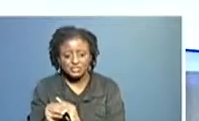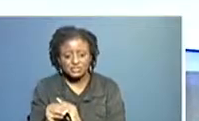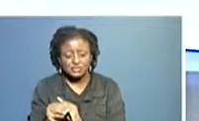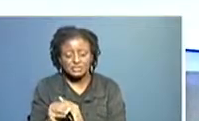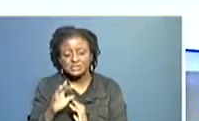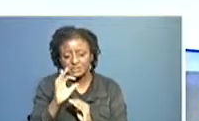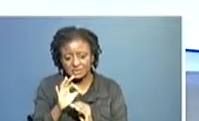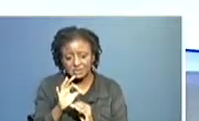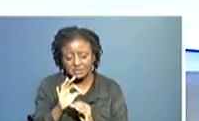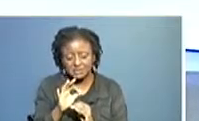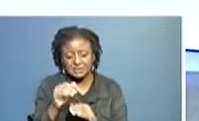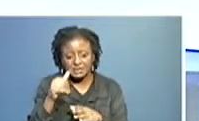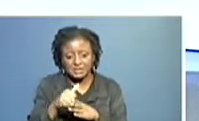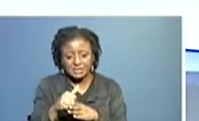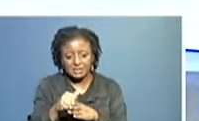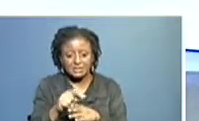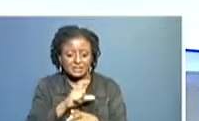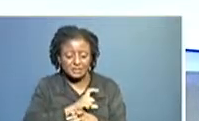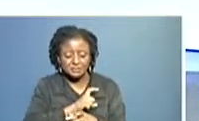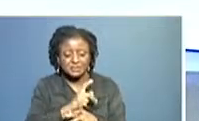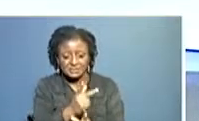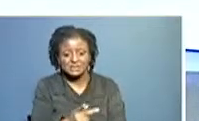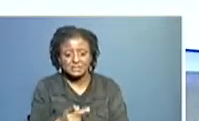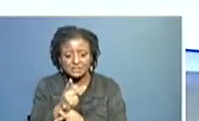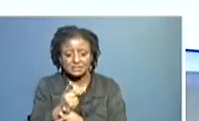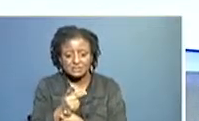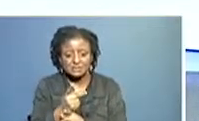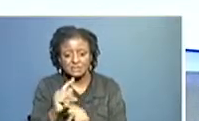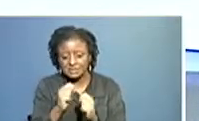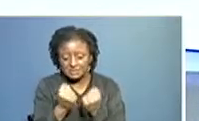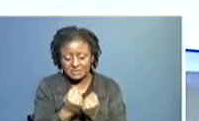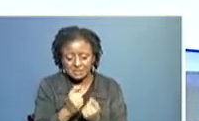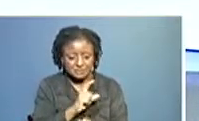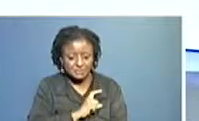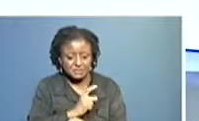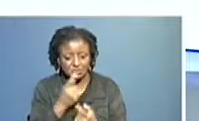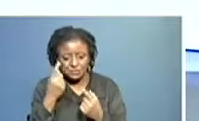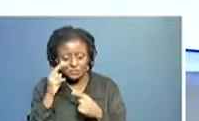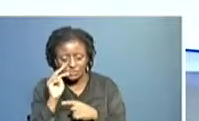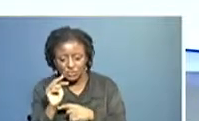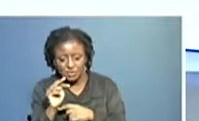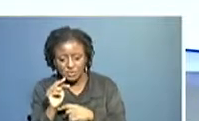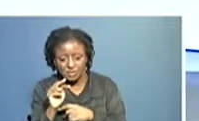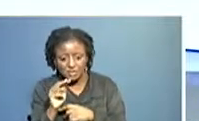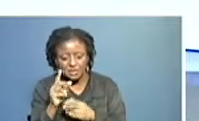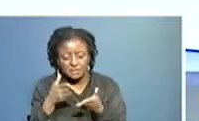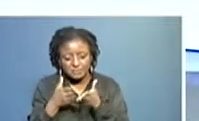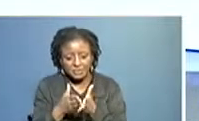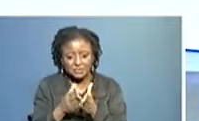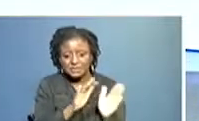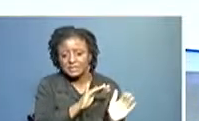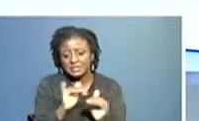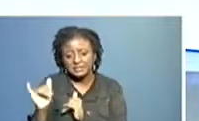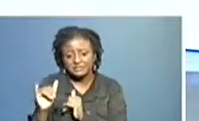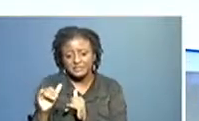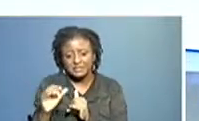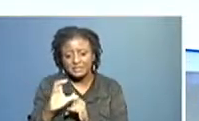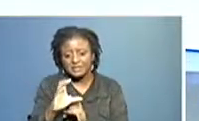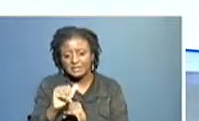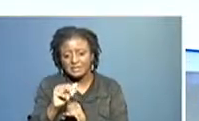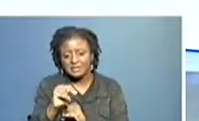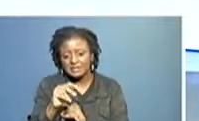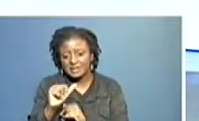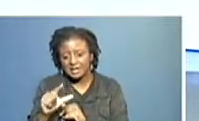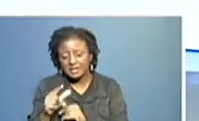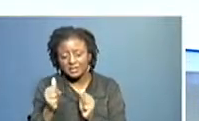of officers headed to Williamstown, where they spotted a 20-foot vessel leaving a canal with several people on board. Police attempted